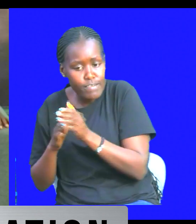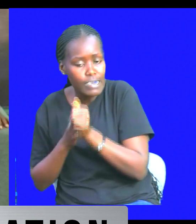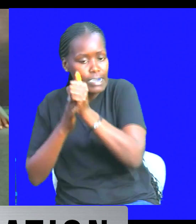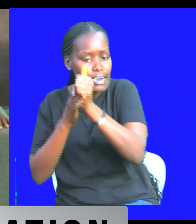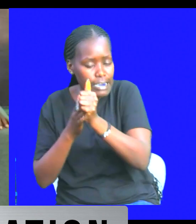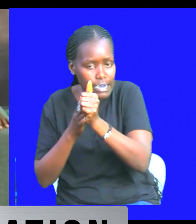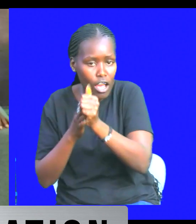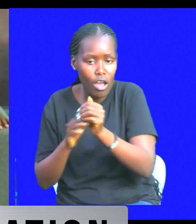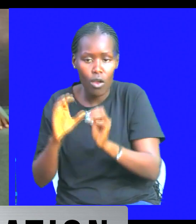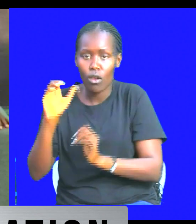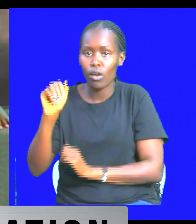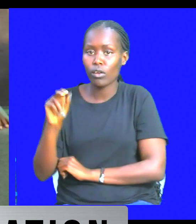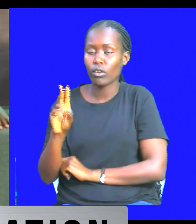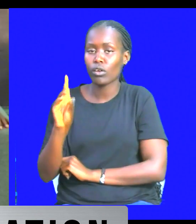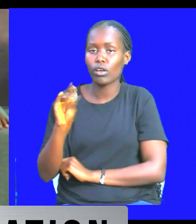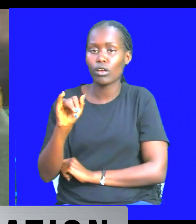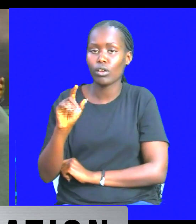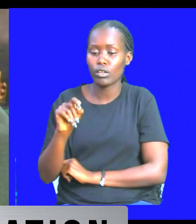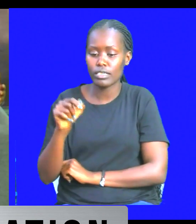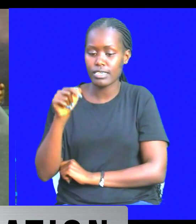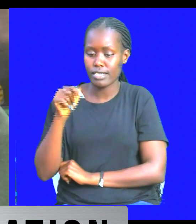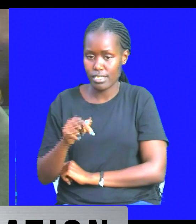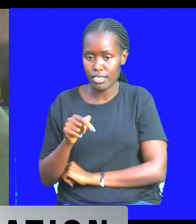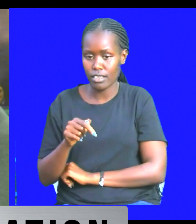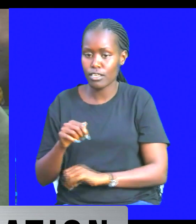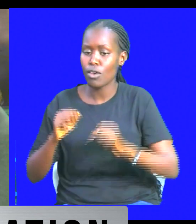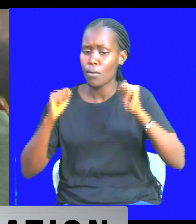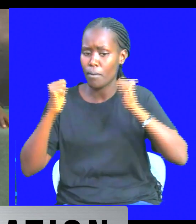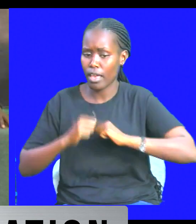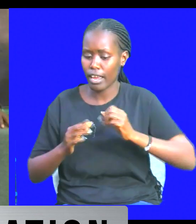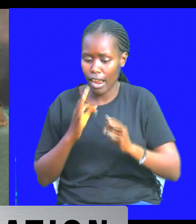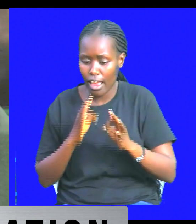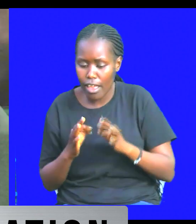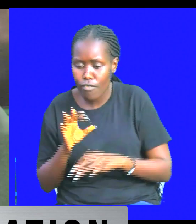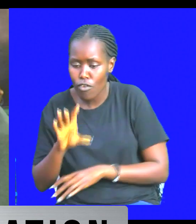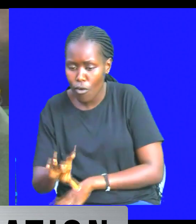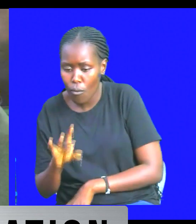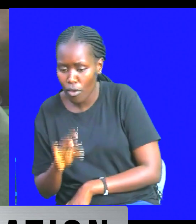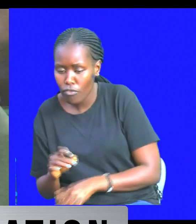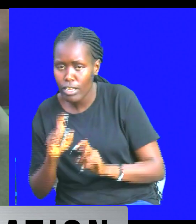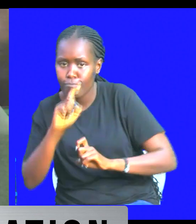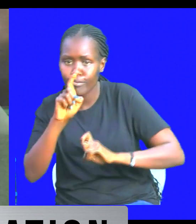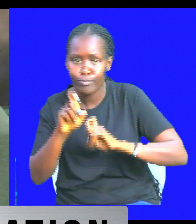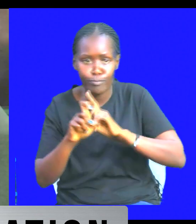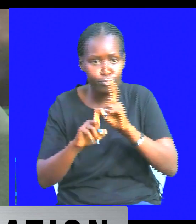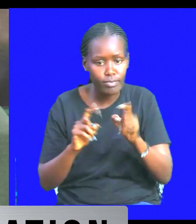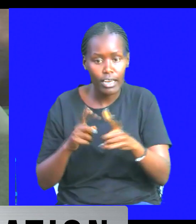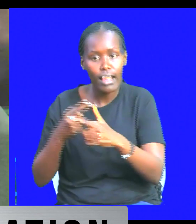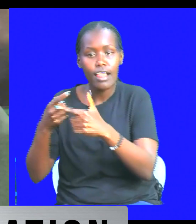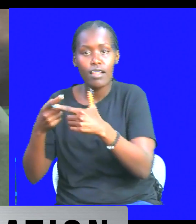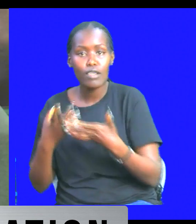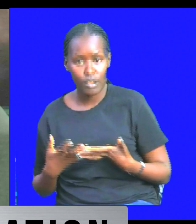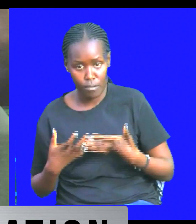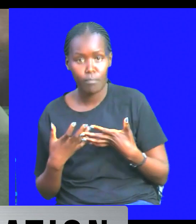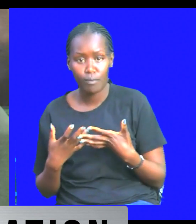the audit of the elections, as they're saying, we can agree that even if we find that there was questions, then we have